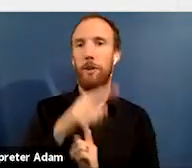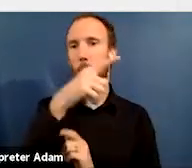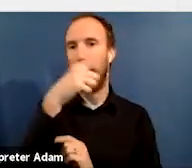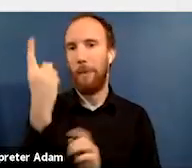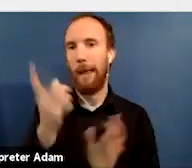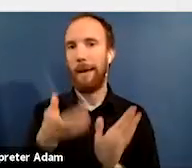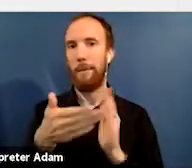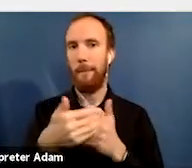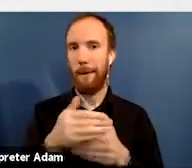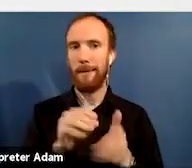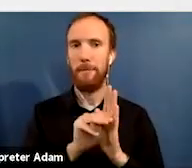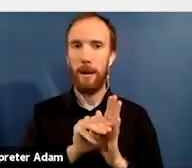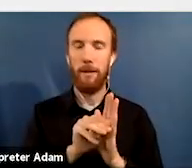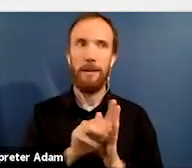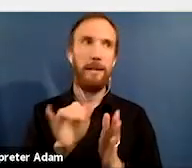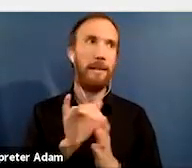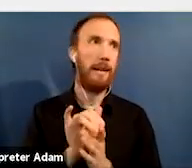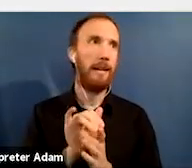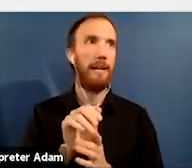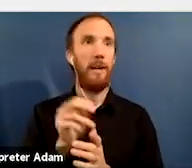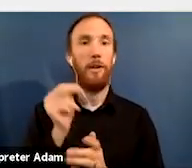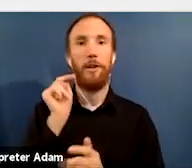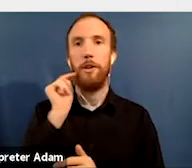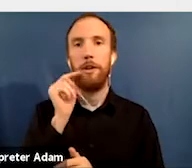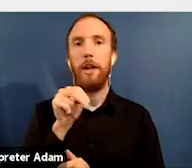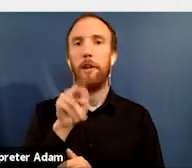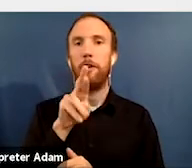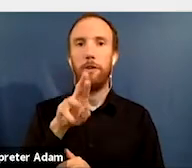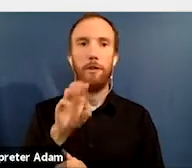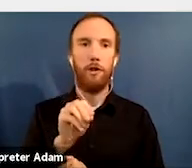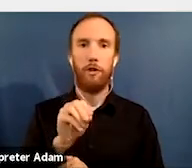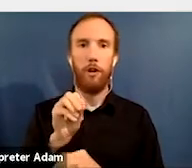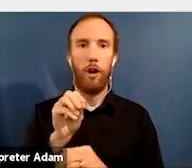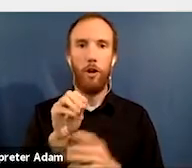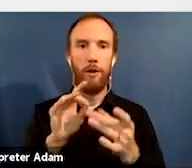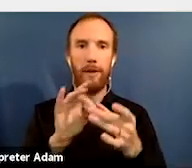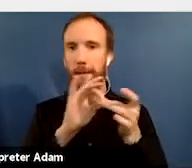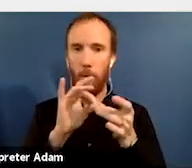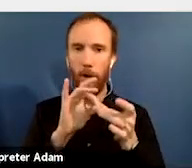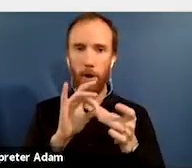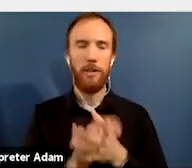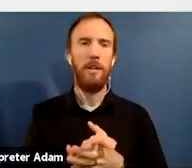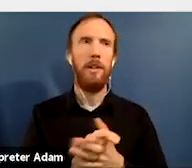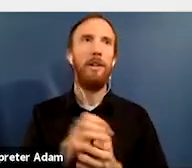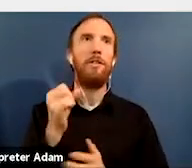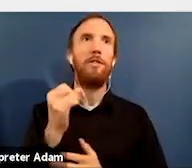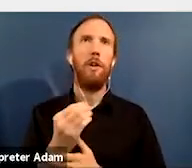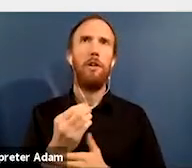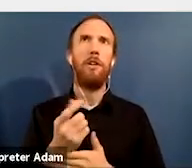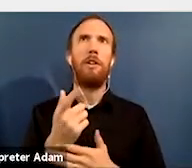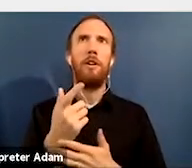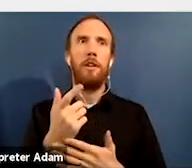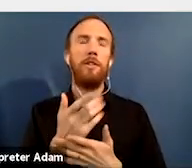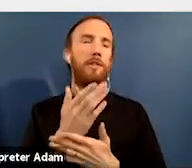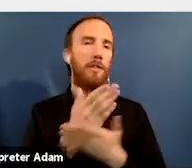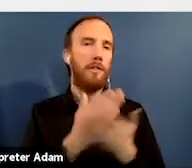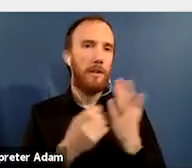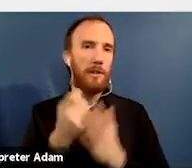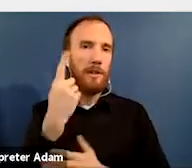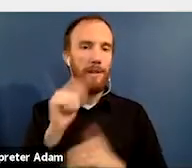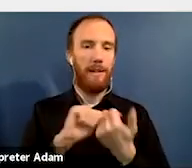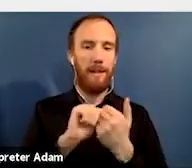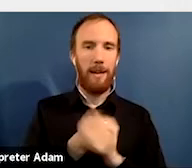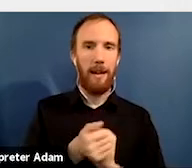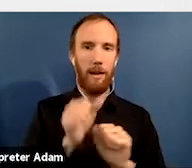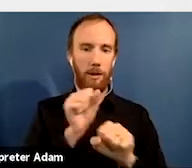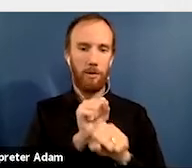They're usually deep neural networks. And so there isn't so much of an understanding as to how these models are working on the inside